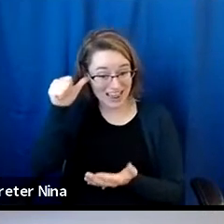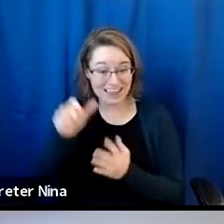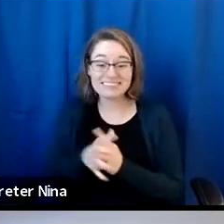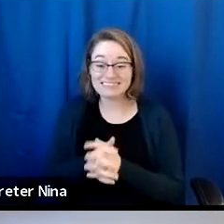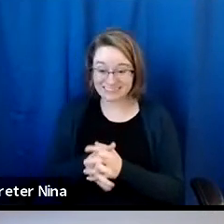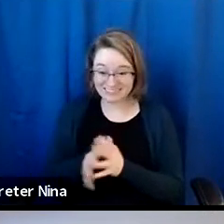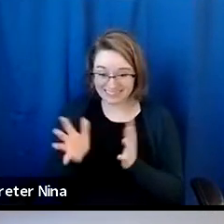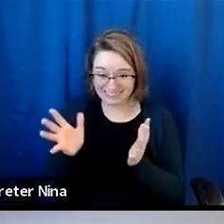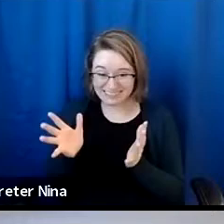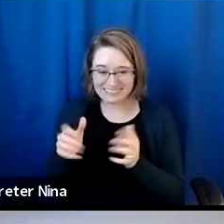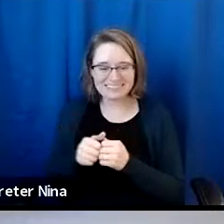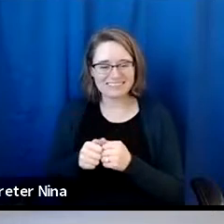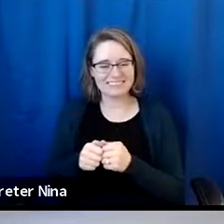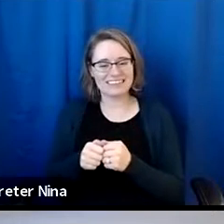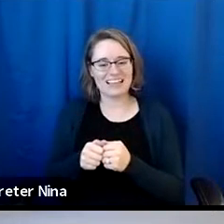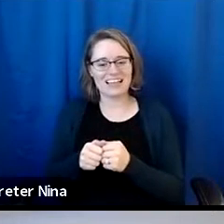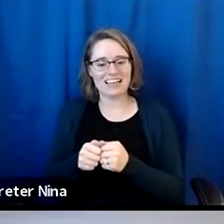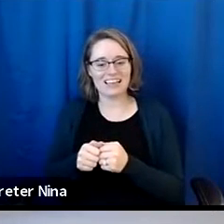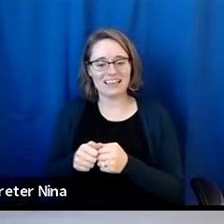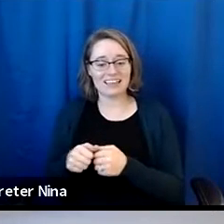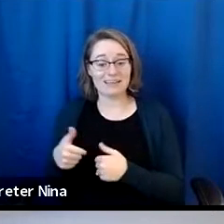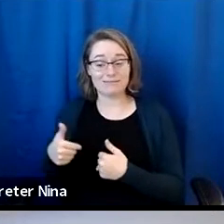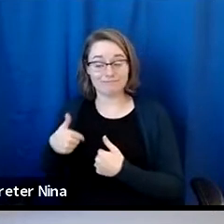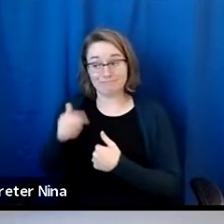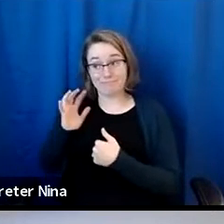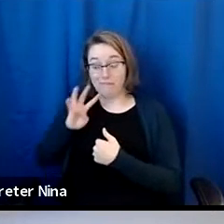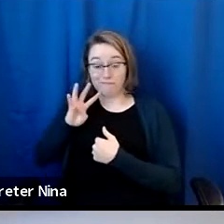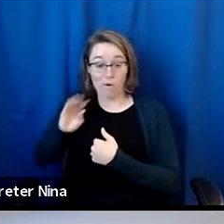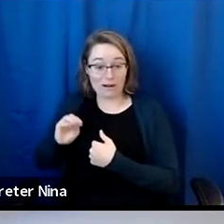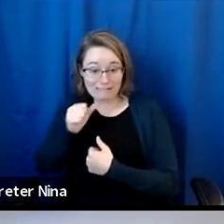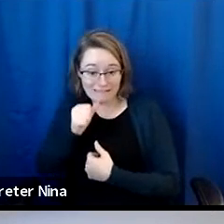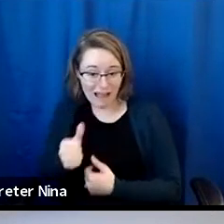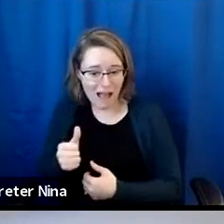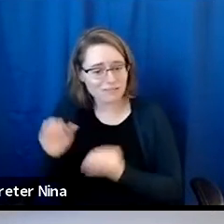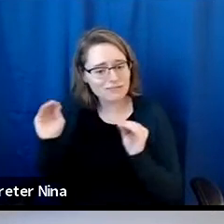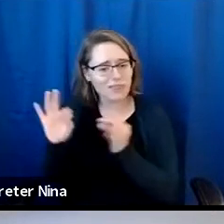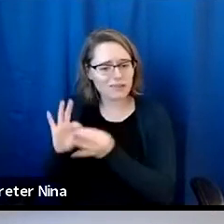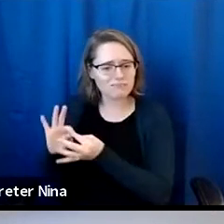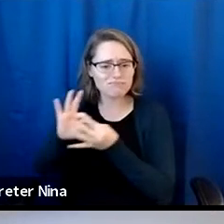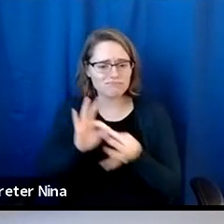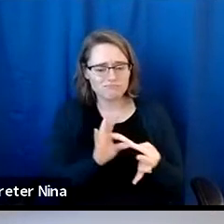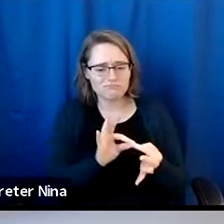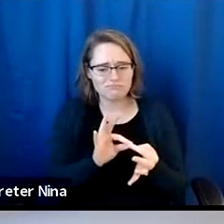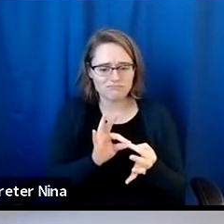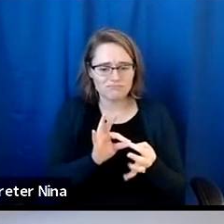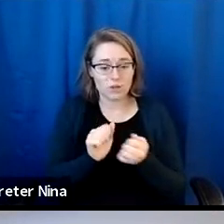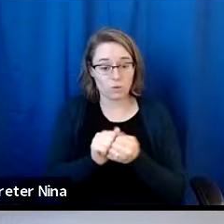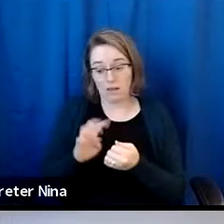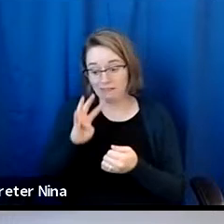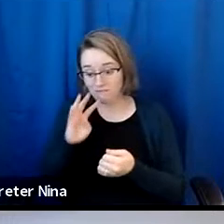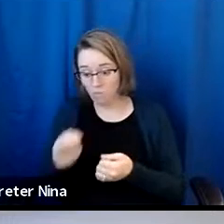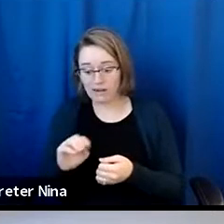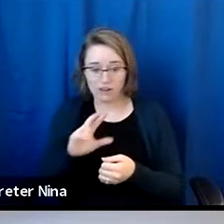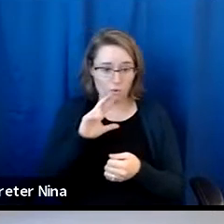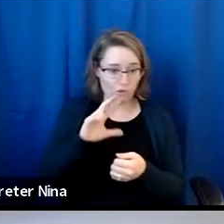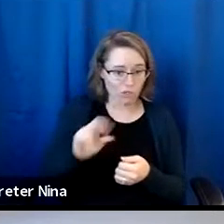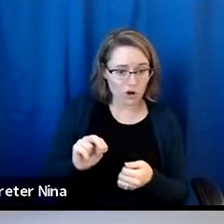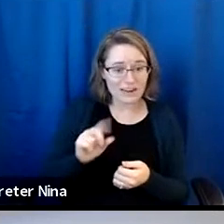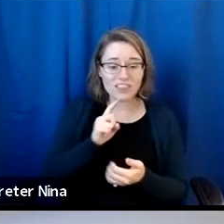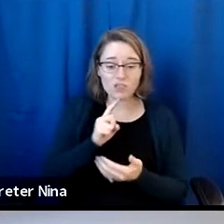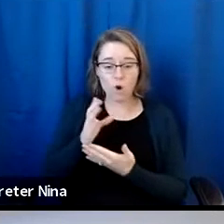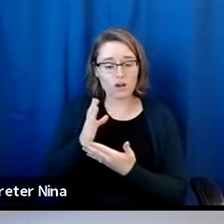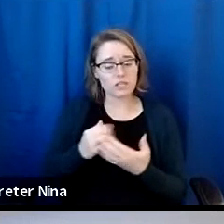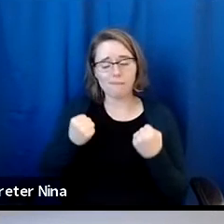I am not the 40-something person. And that has nothing to do with 40 or 30, because there are some